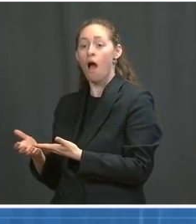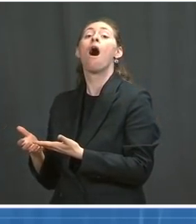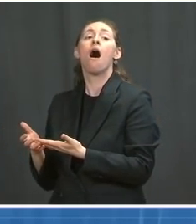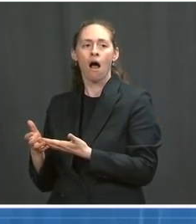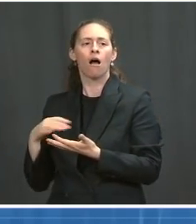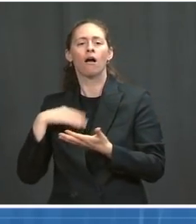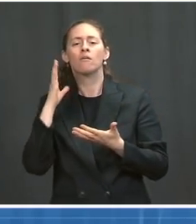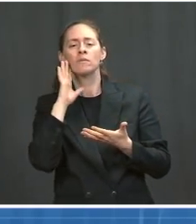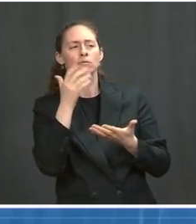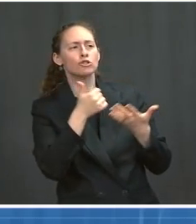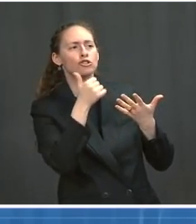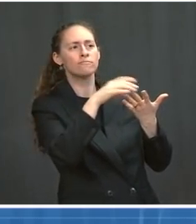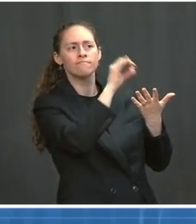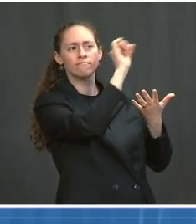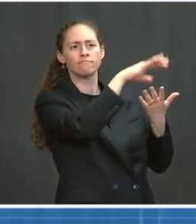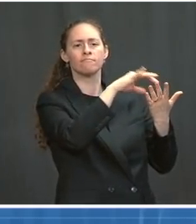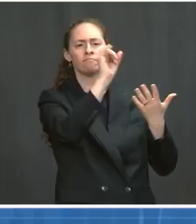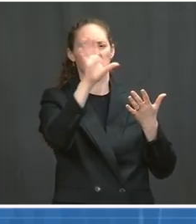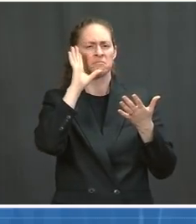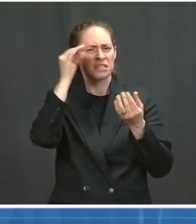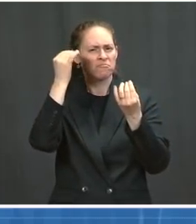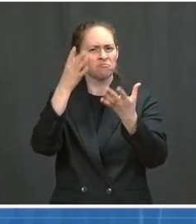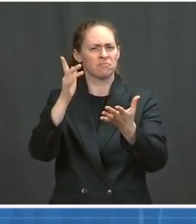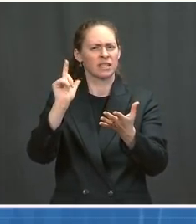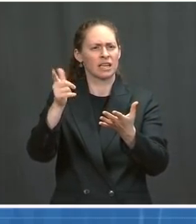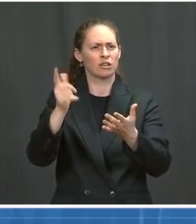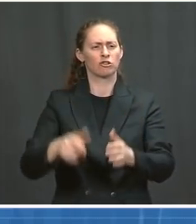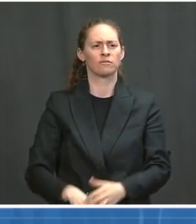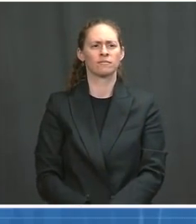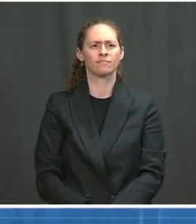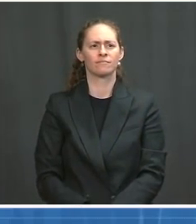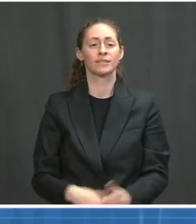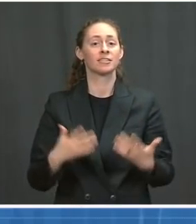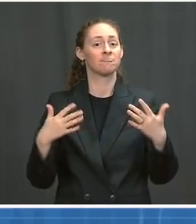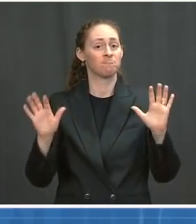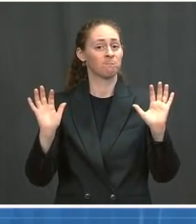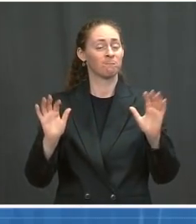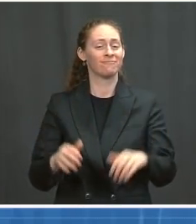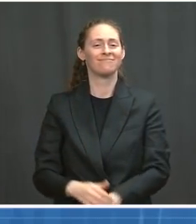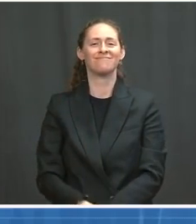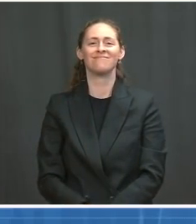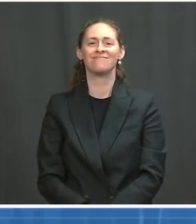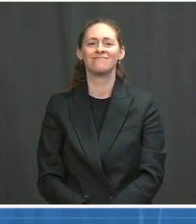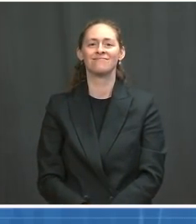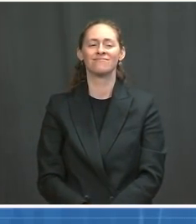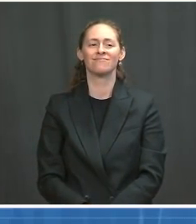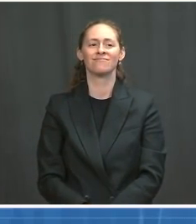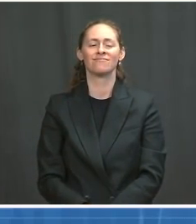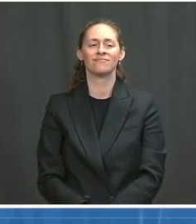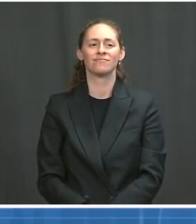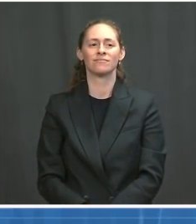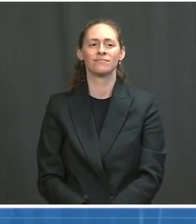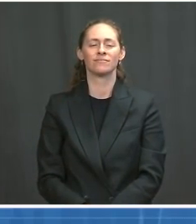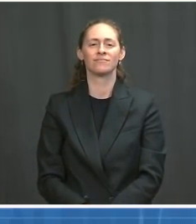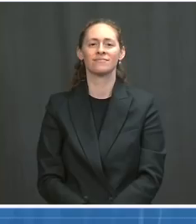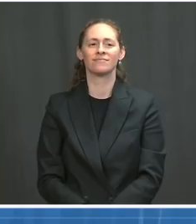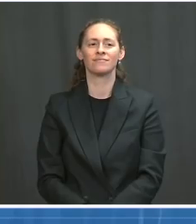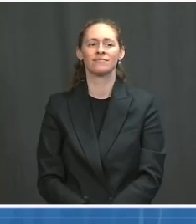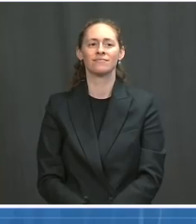So no further news on that front. With that, let me add my well wishes to all